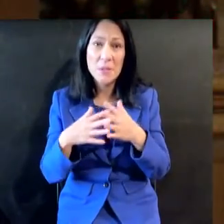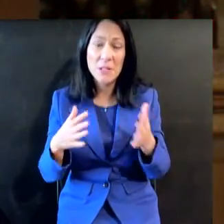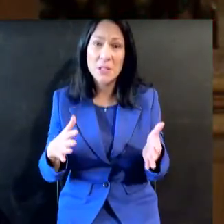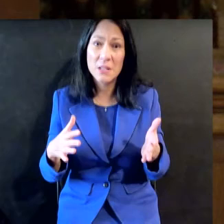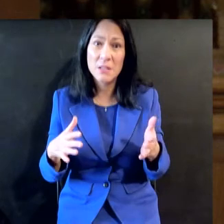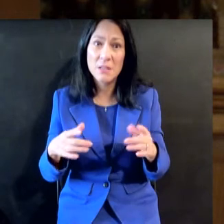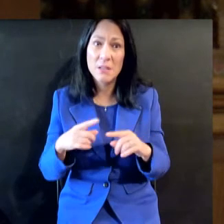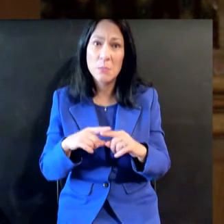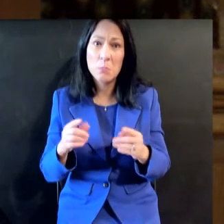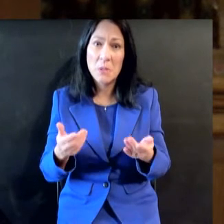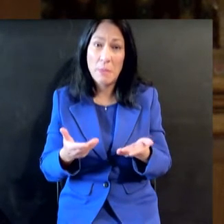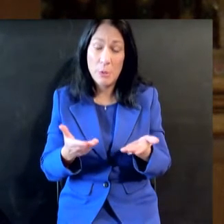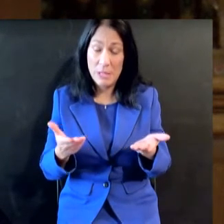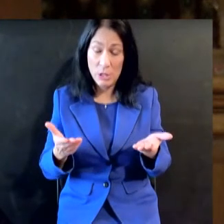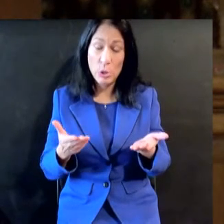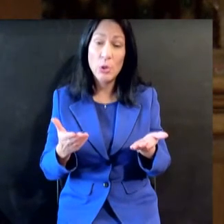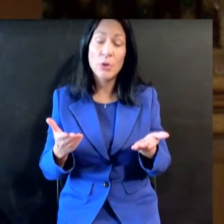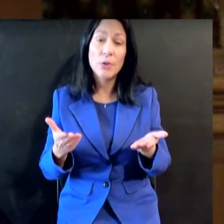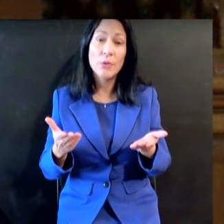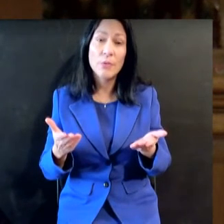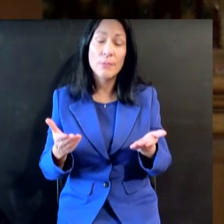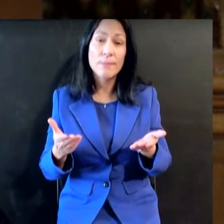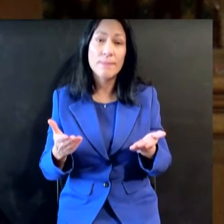but they're here.